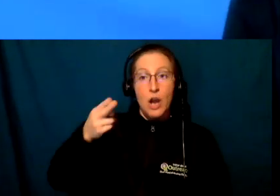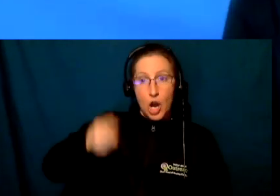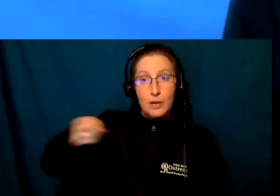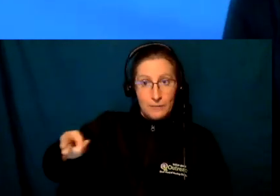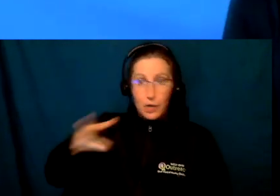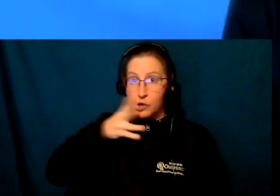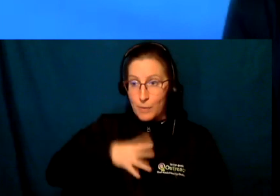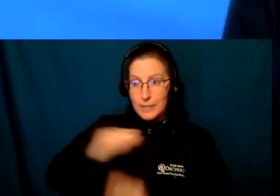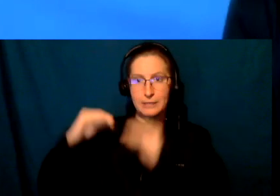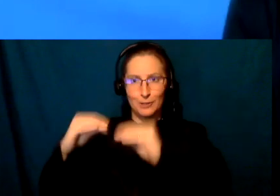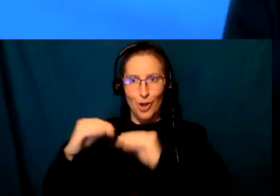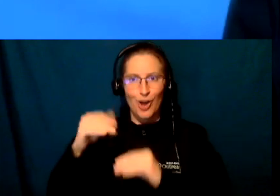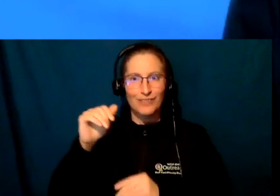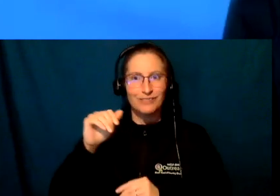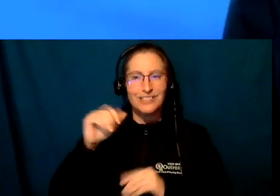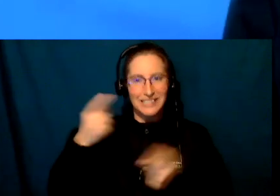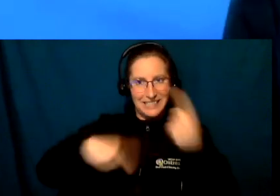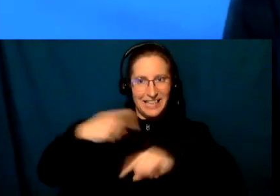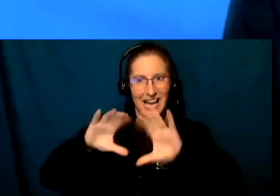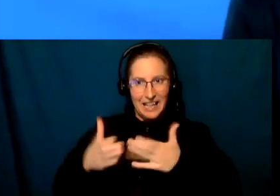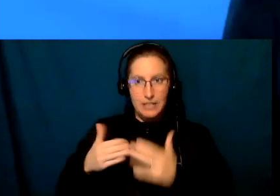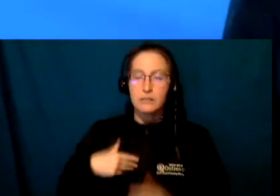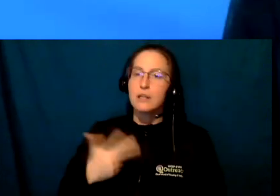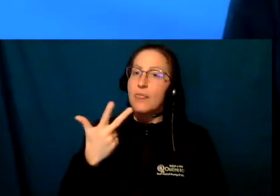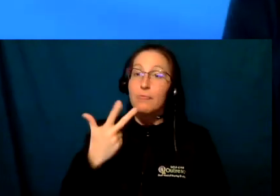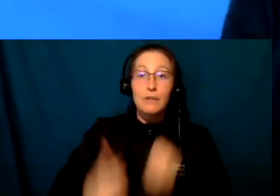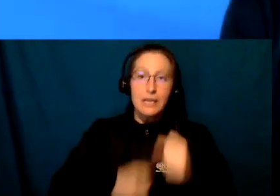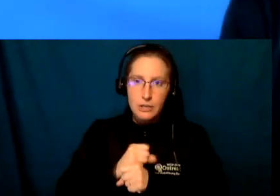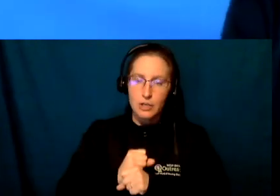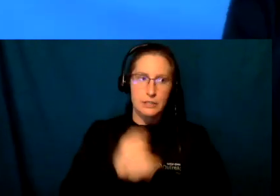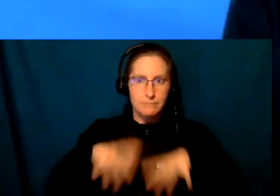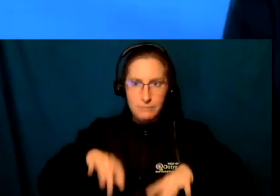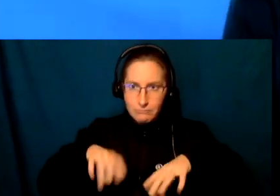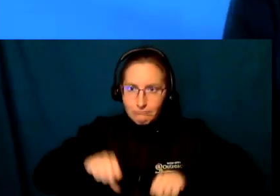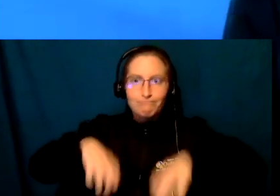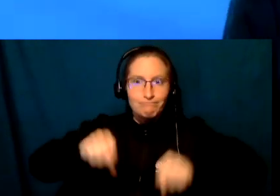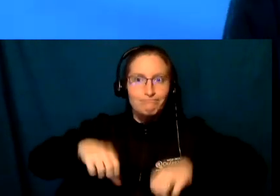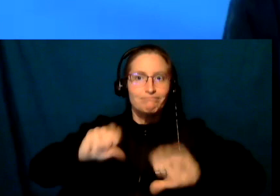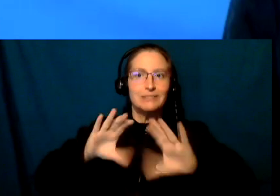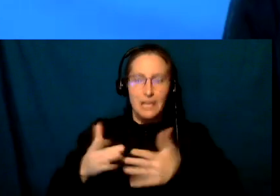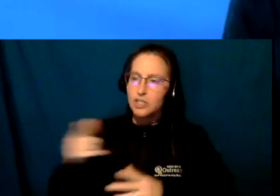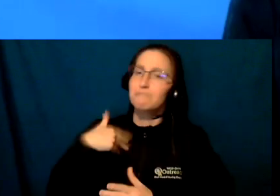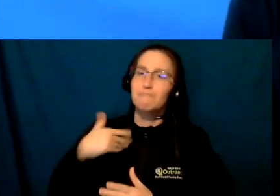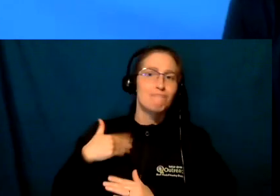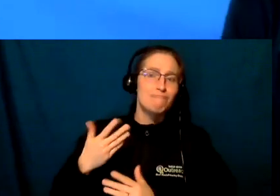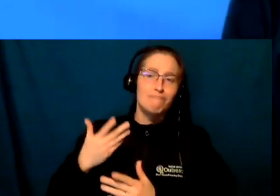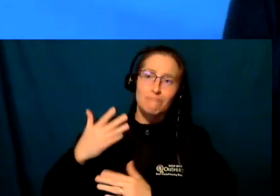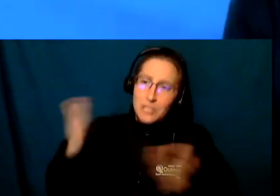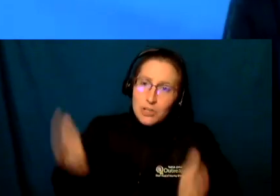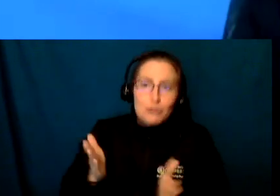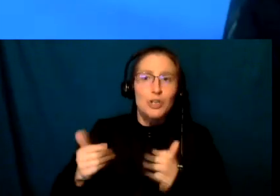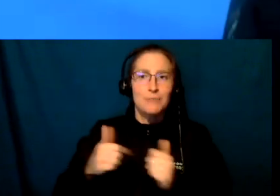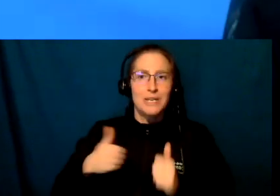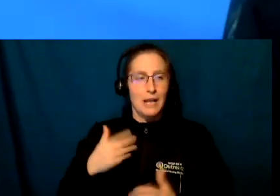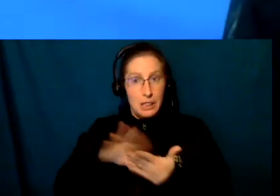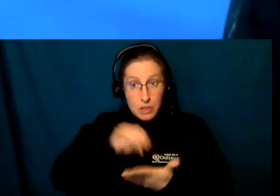for 3 years in high school. And she was just so kind and encouraging to me as I learned some basic